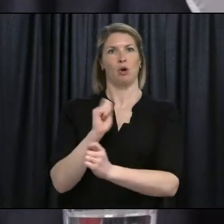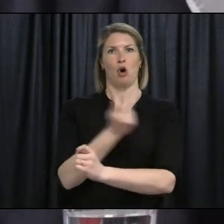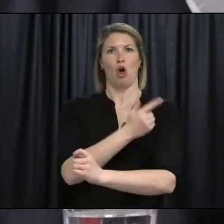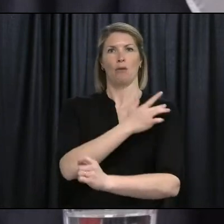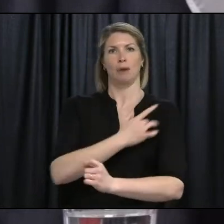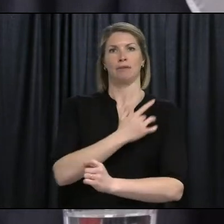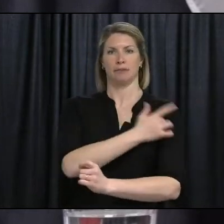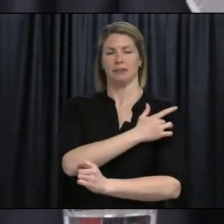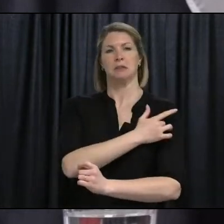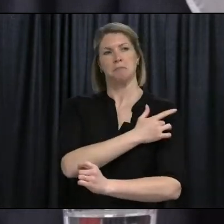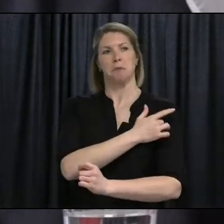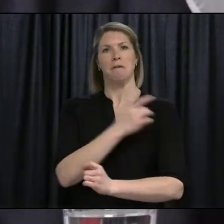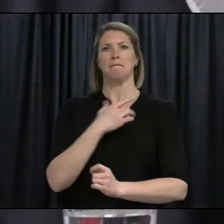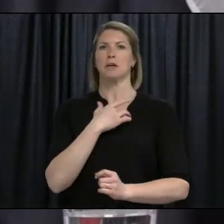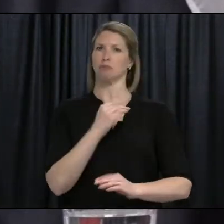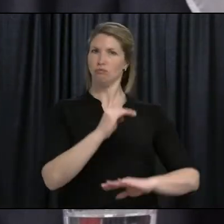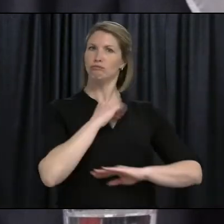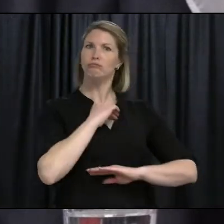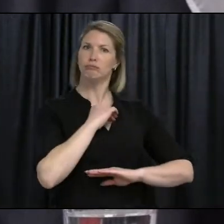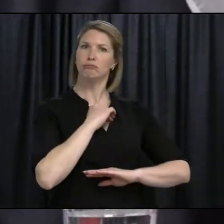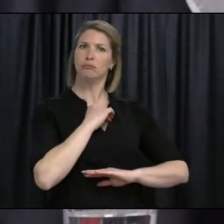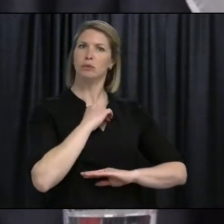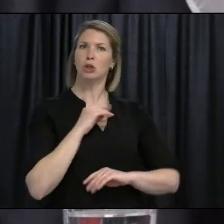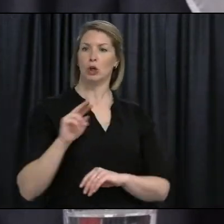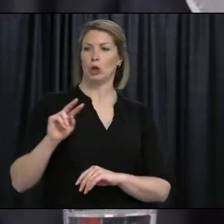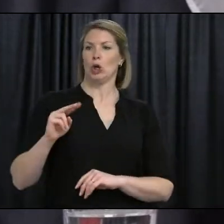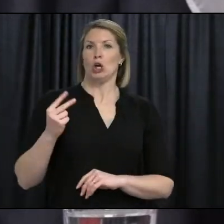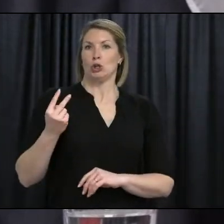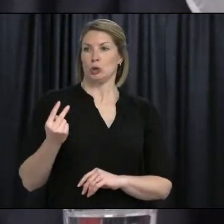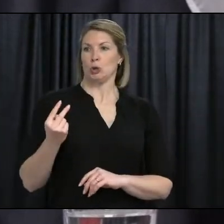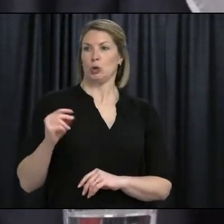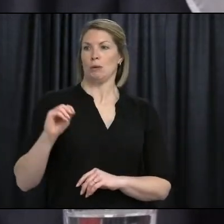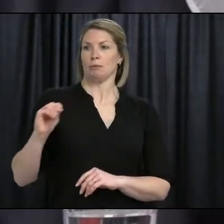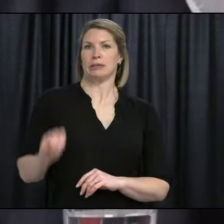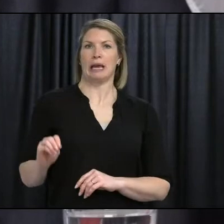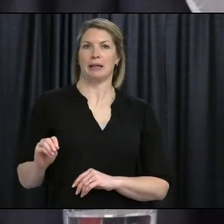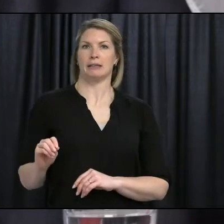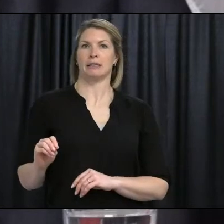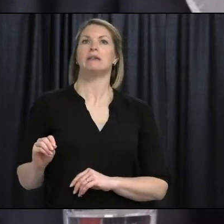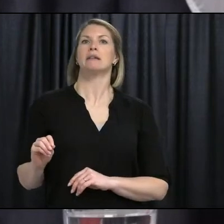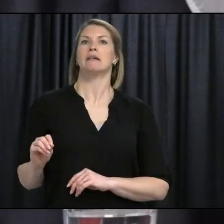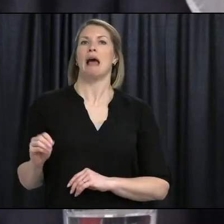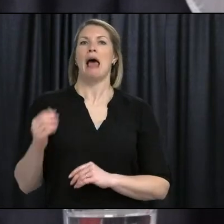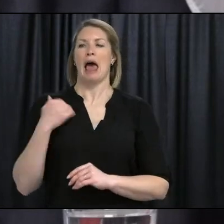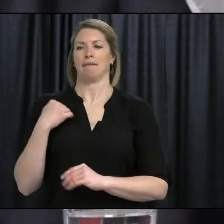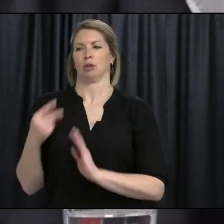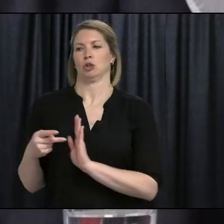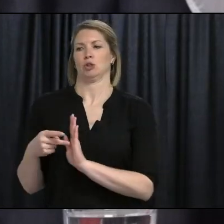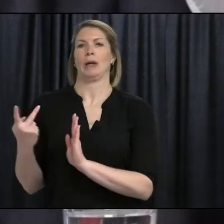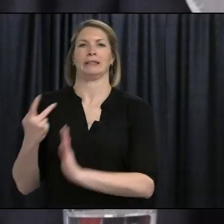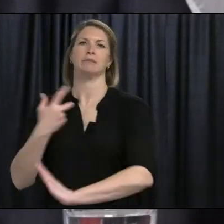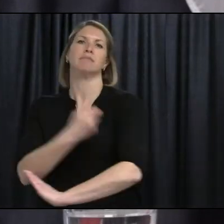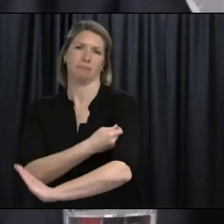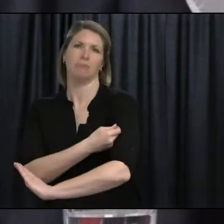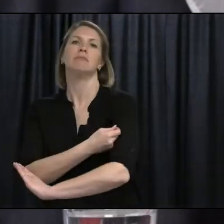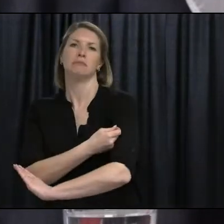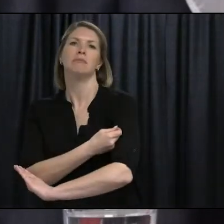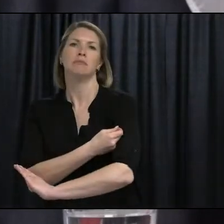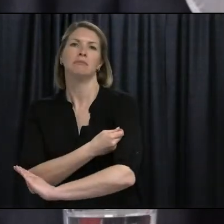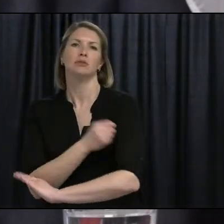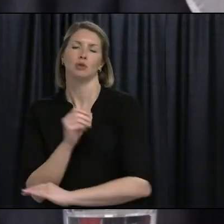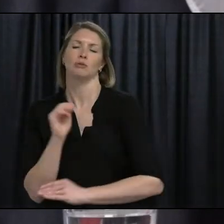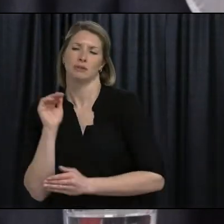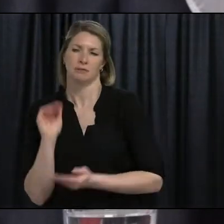it. We have only 2% of our population with a second dose, and that will be obviously